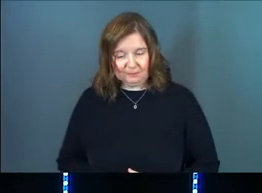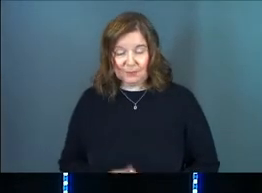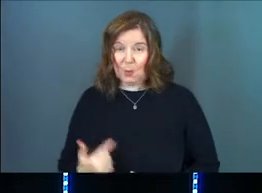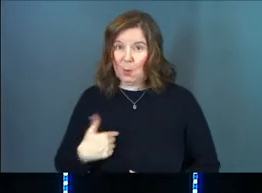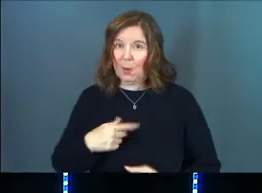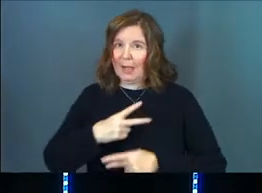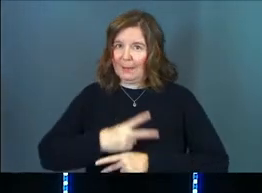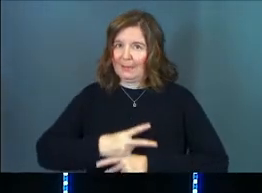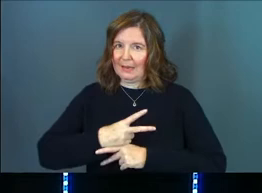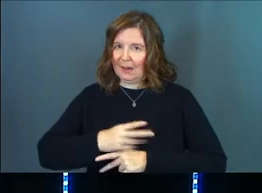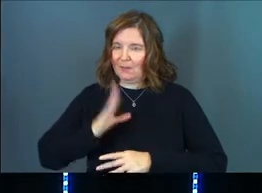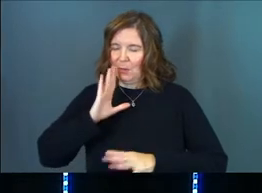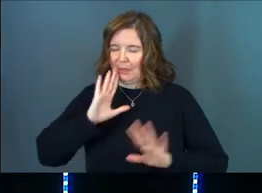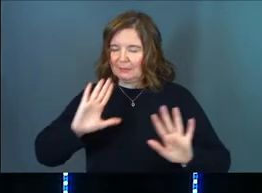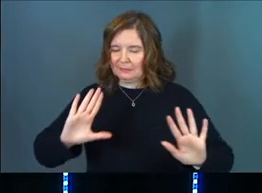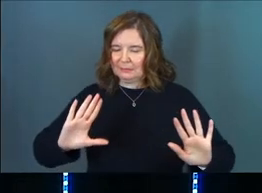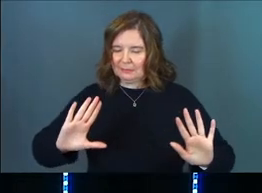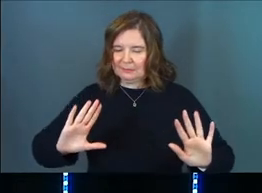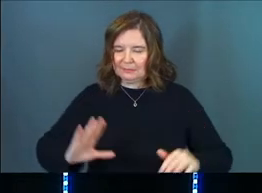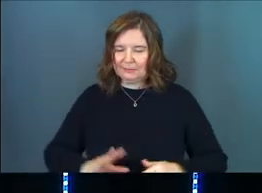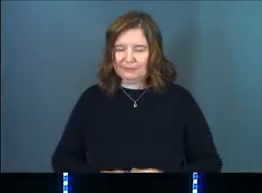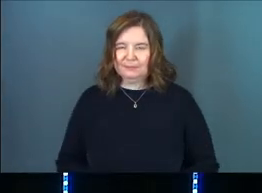Oh, I'm going to be careful.